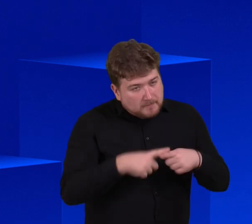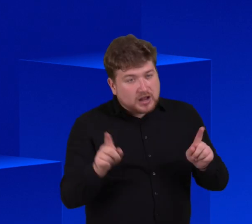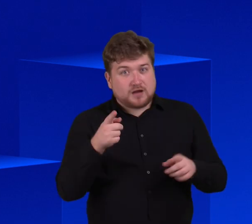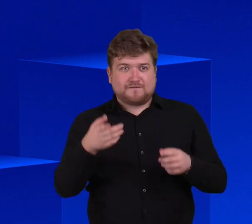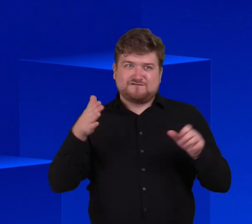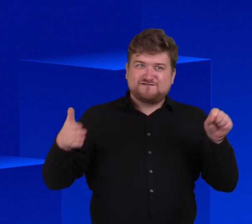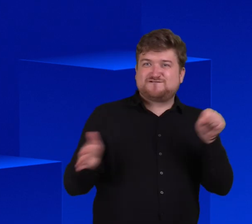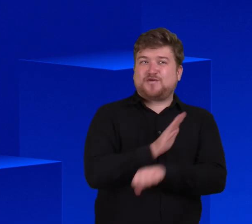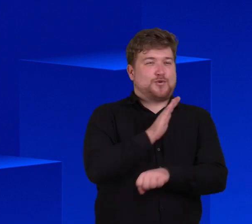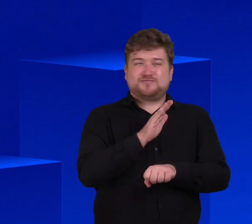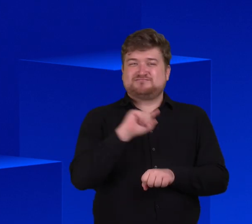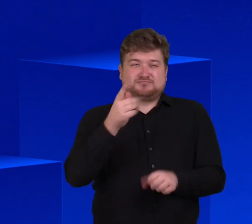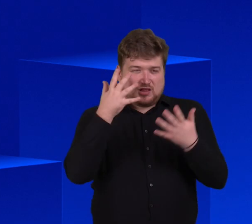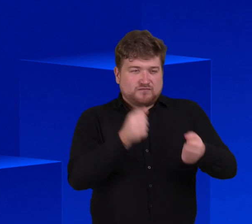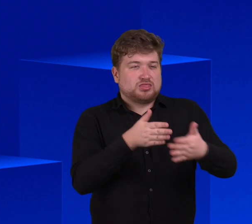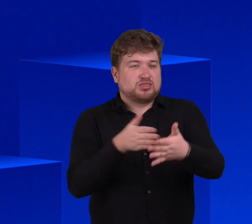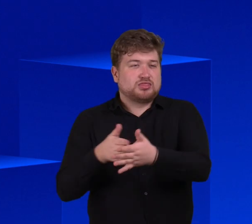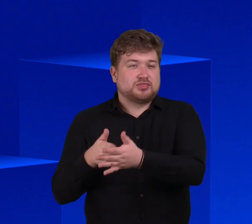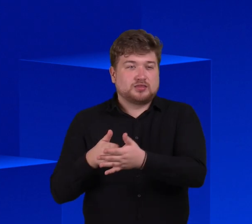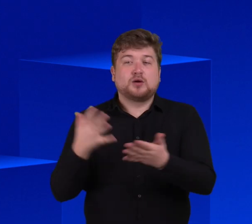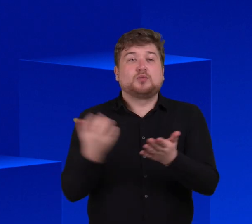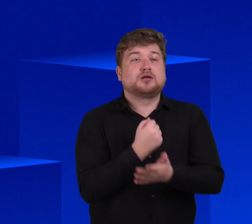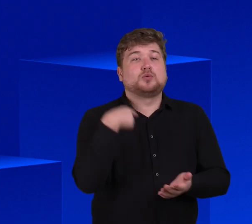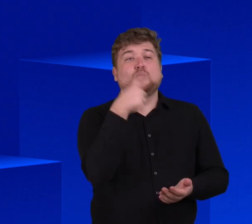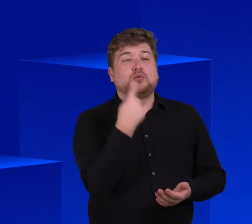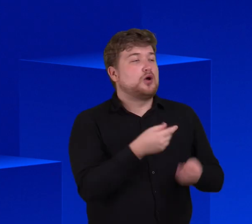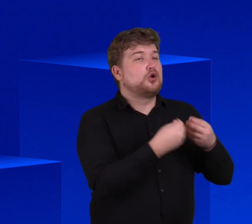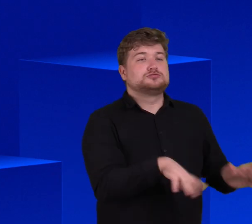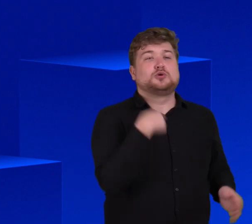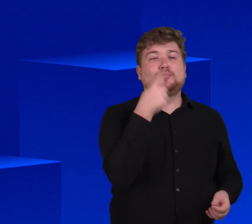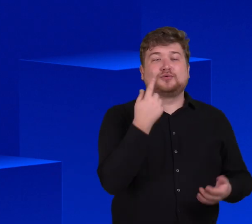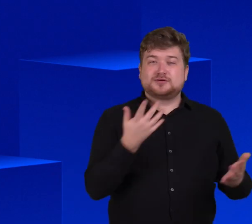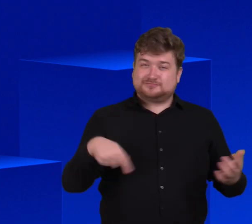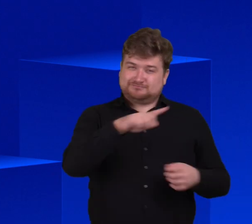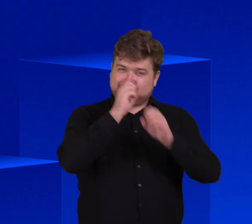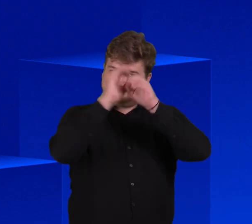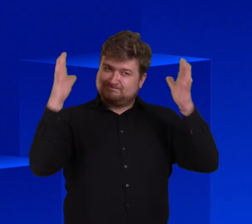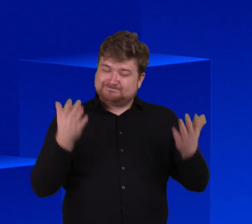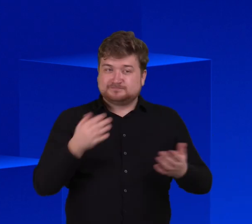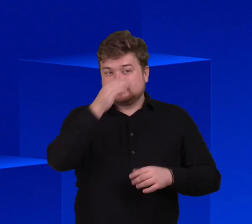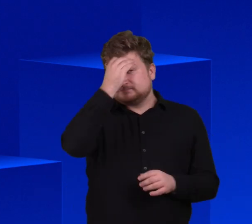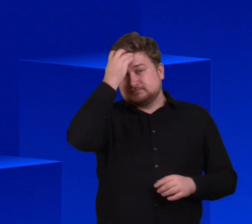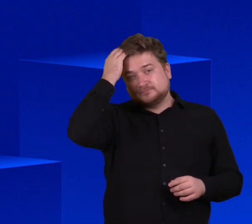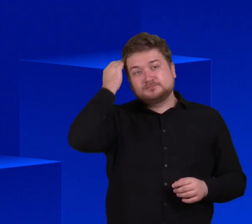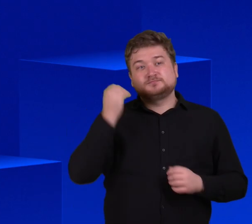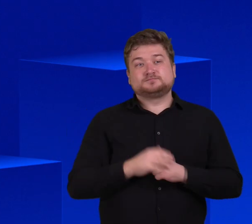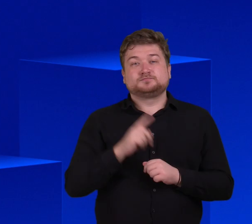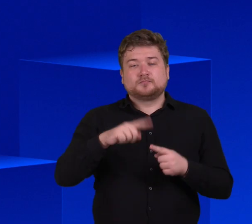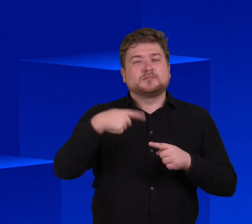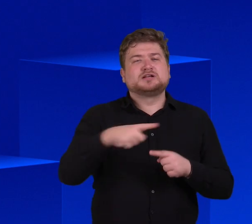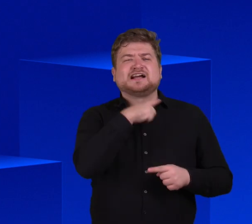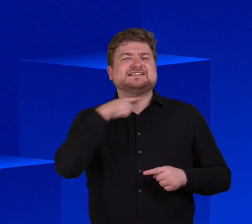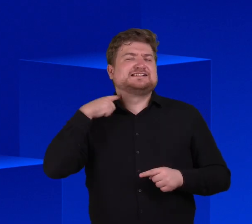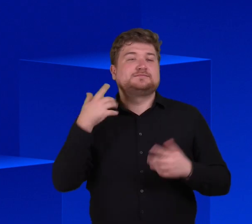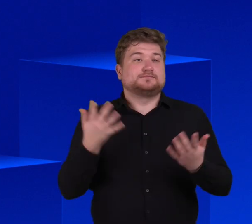another very important risk, which is the risk of population decline. And here we also see how